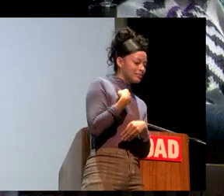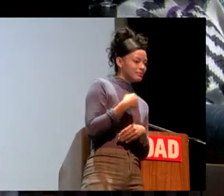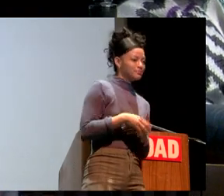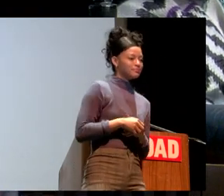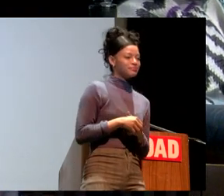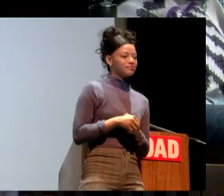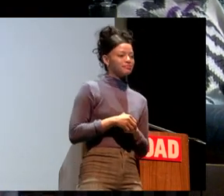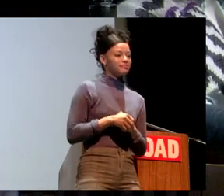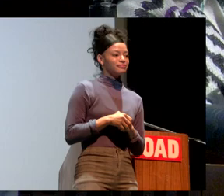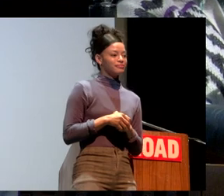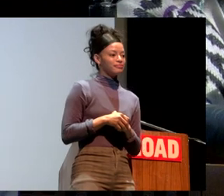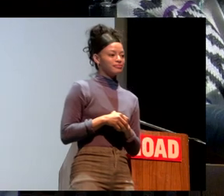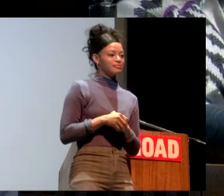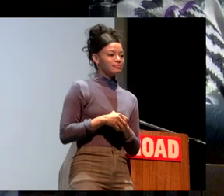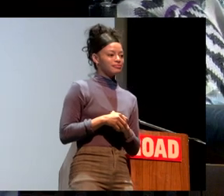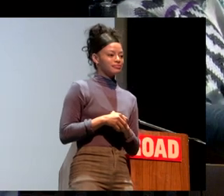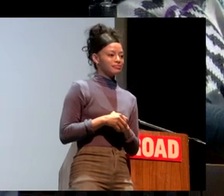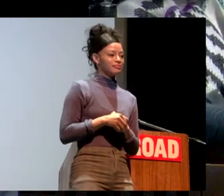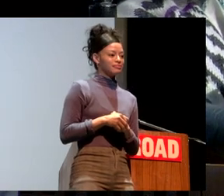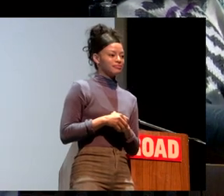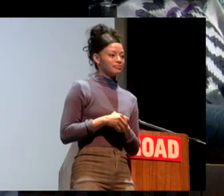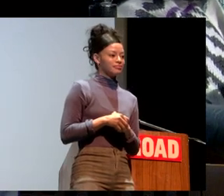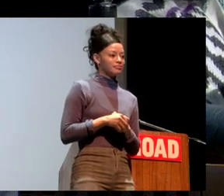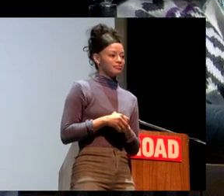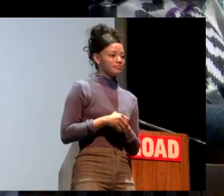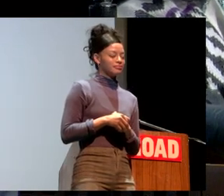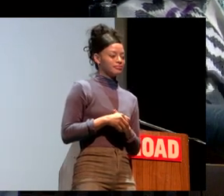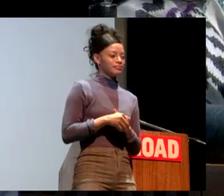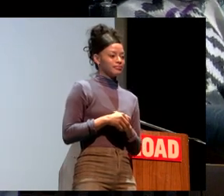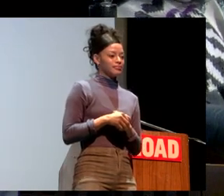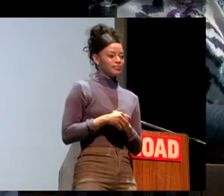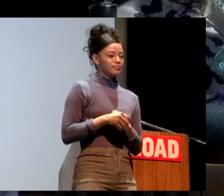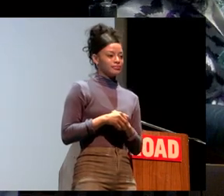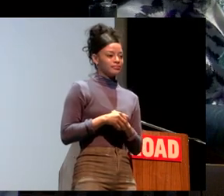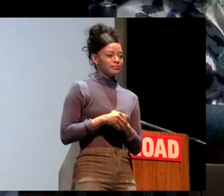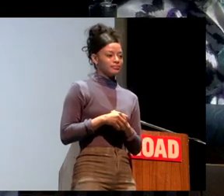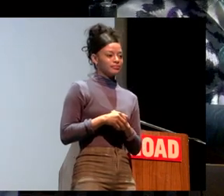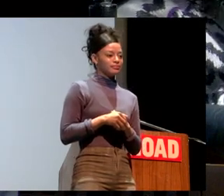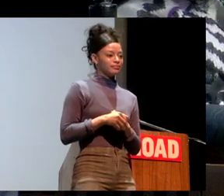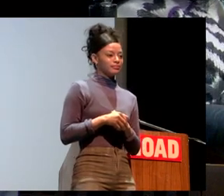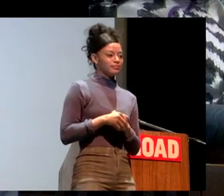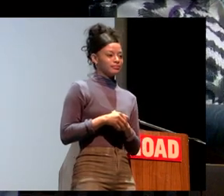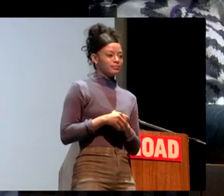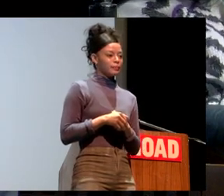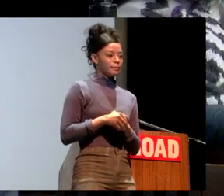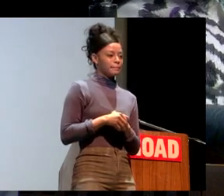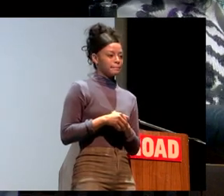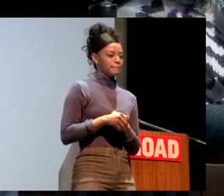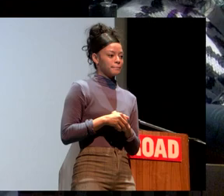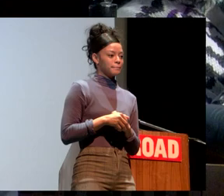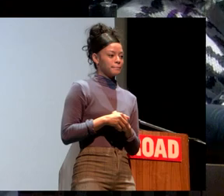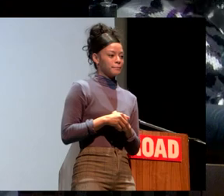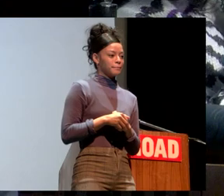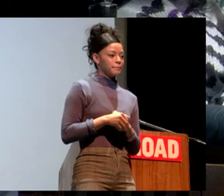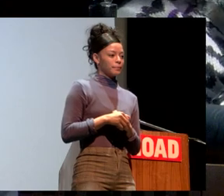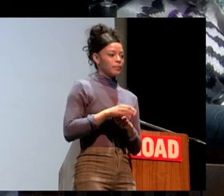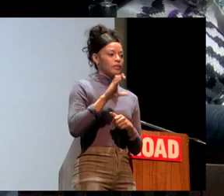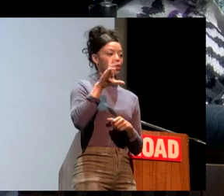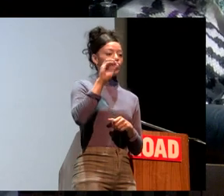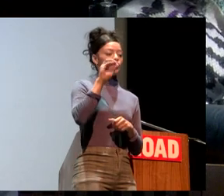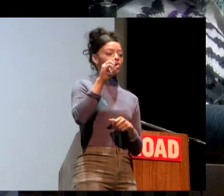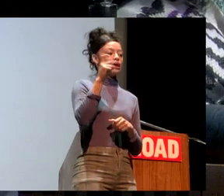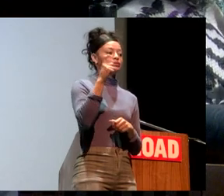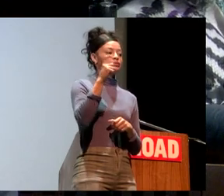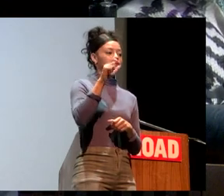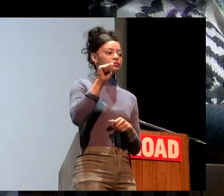the avatar, right? It's kind of the Chrome X avatar, and this avatar can move the eyeball and